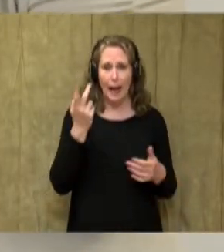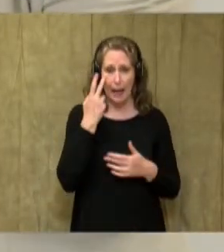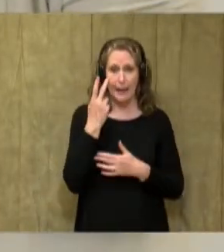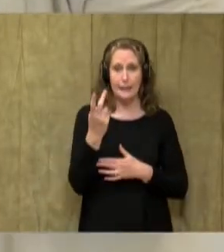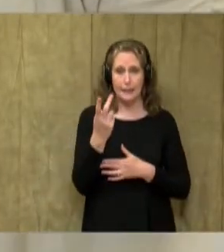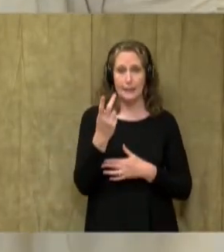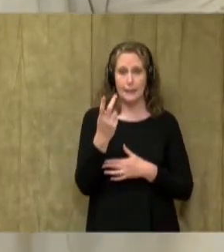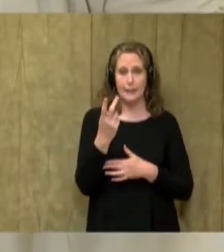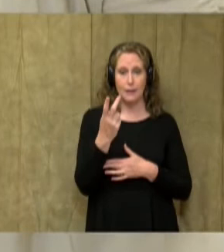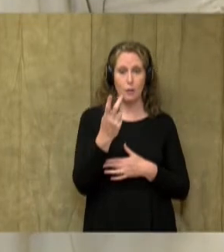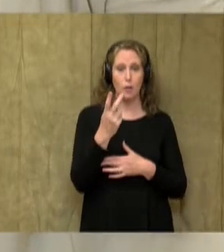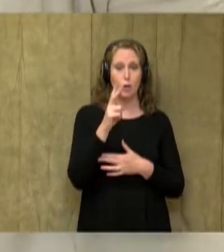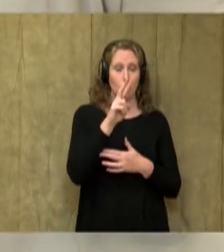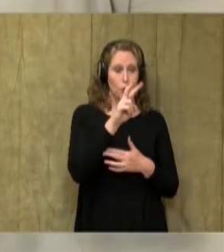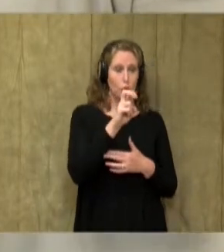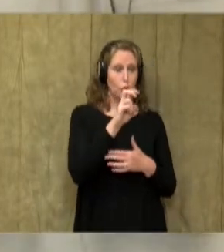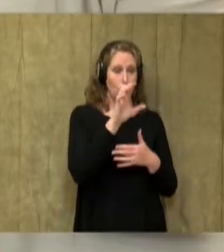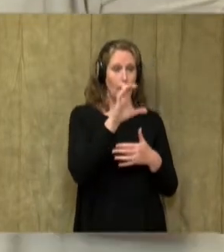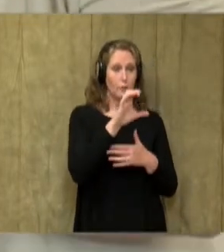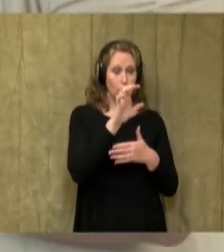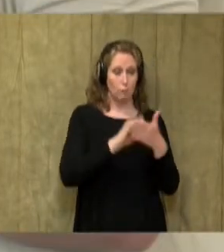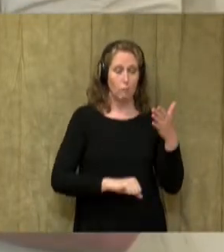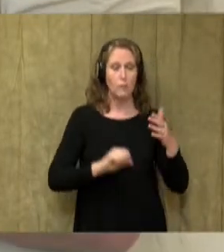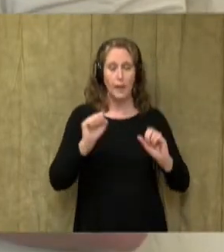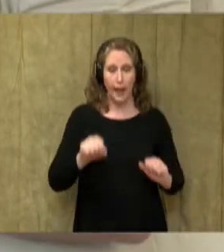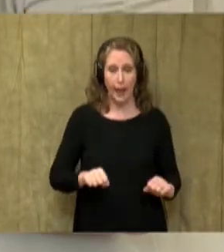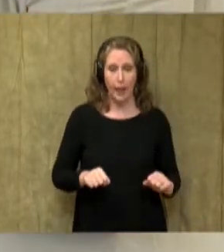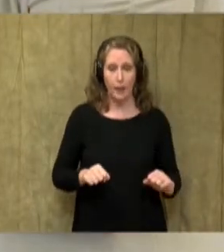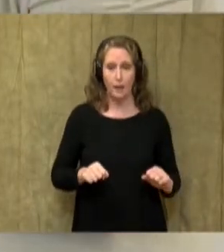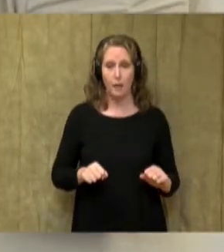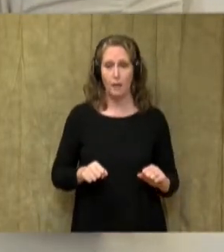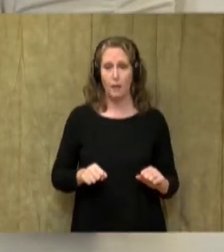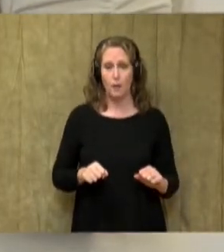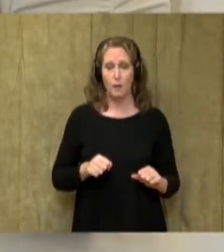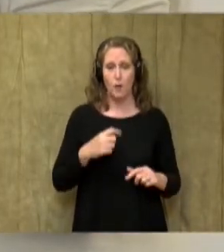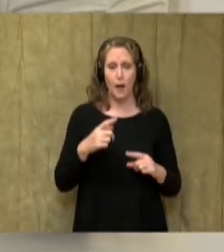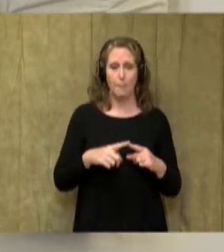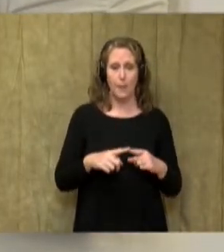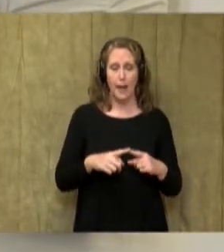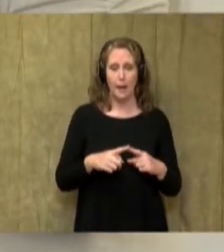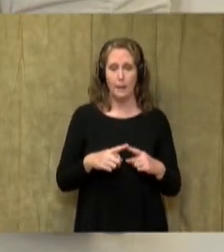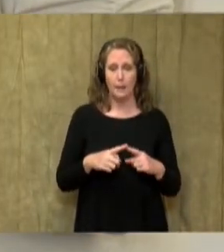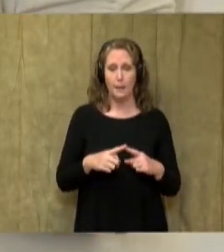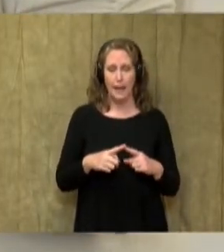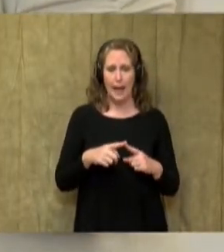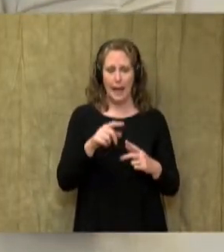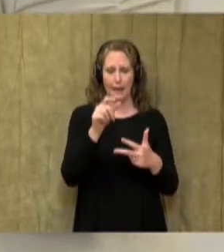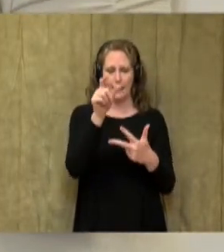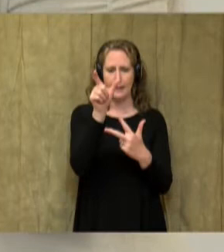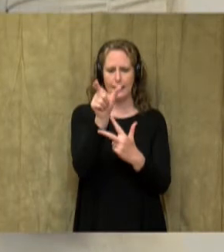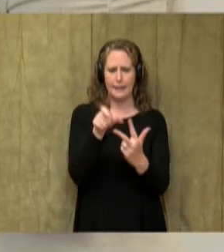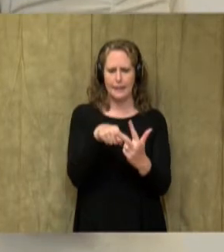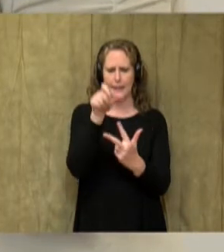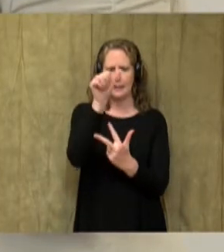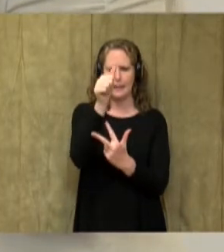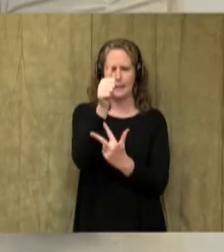I could take away 200s. That would be okay. But what about when we look here at the tens place? Am